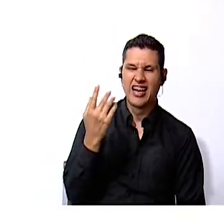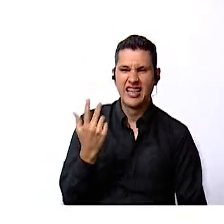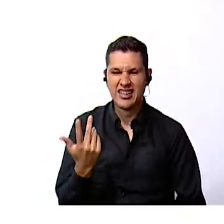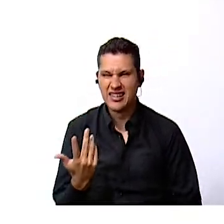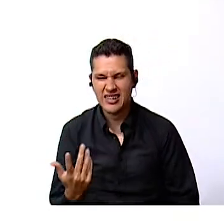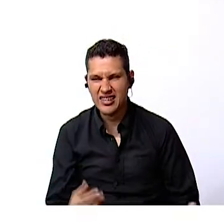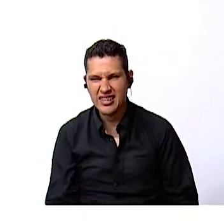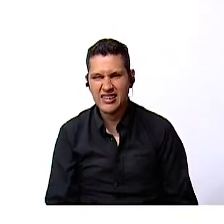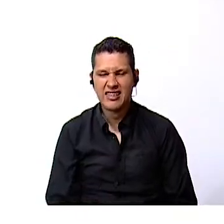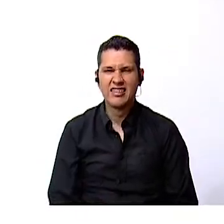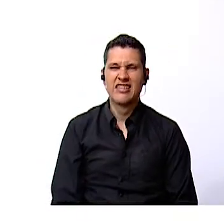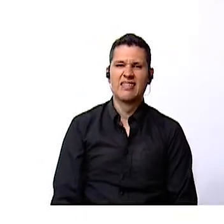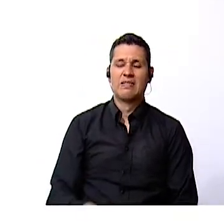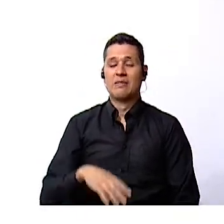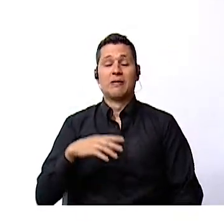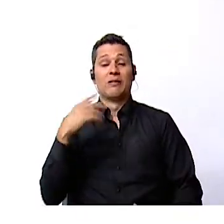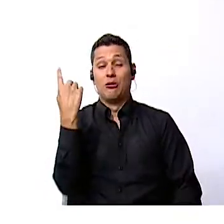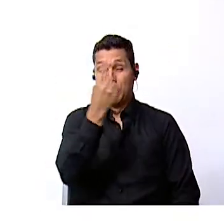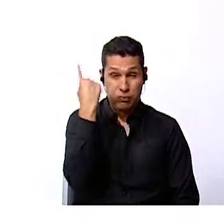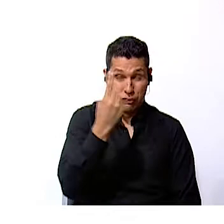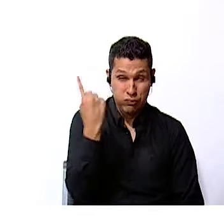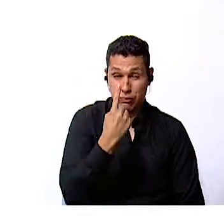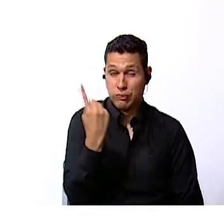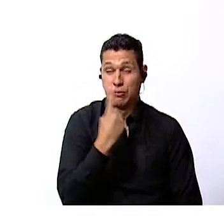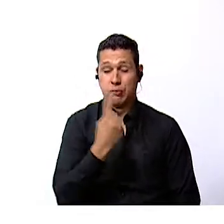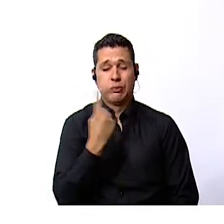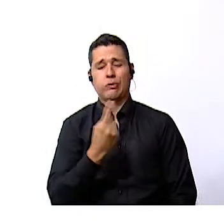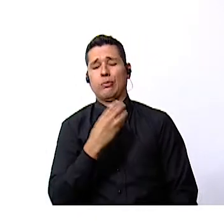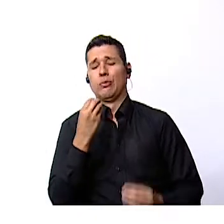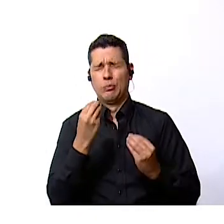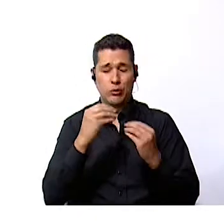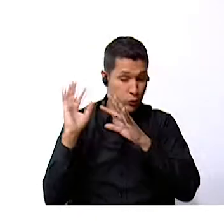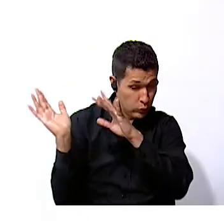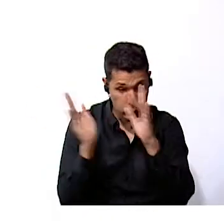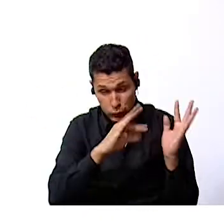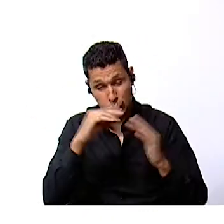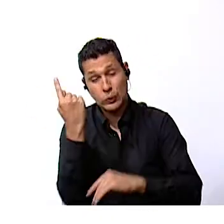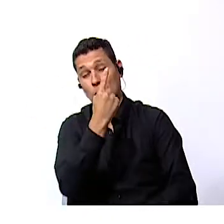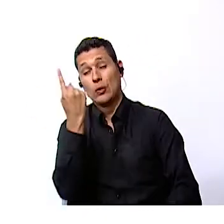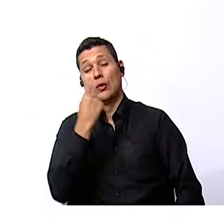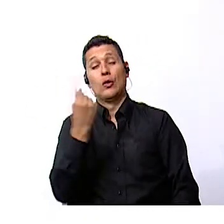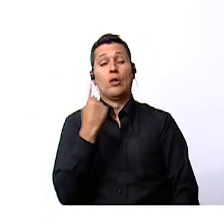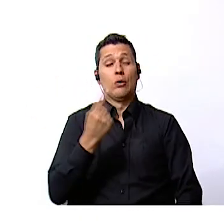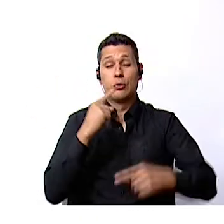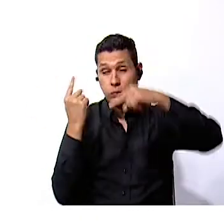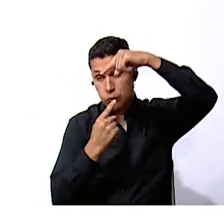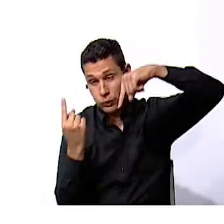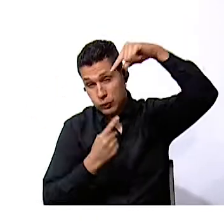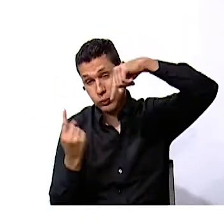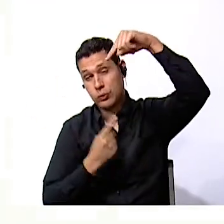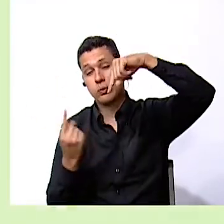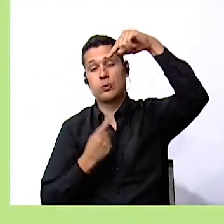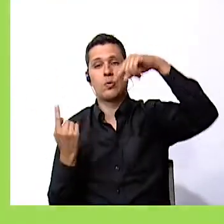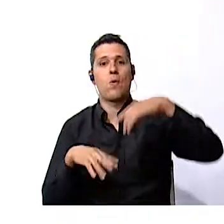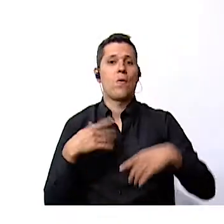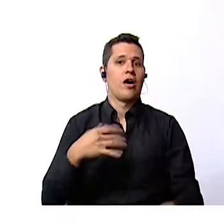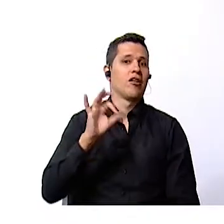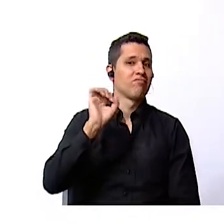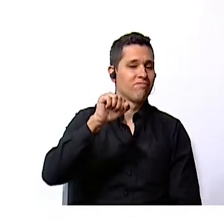this one? Ooh, that's too much wind in here. It's a tornado.